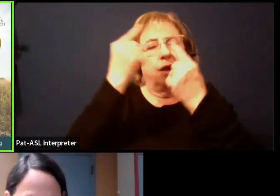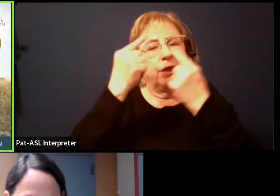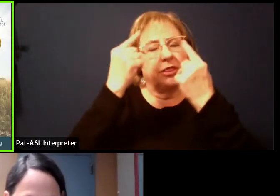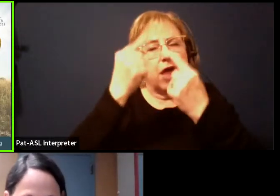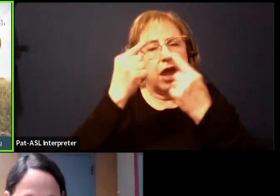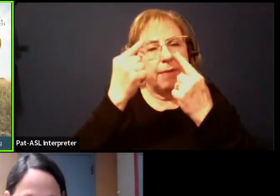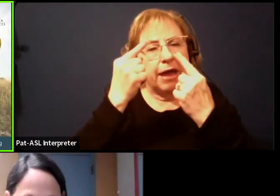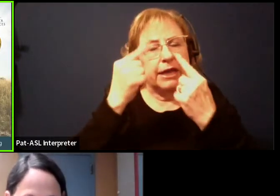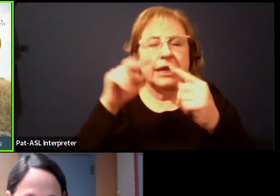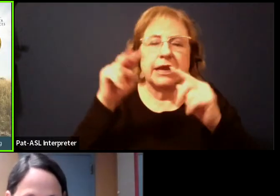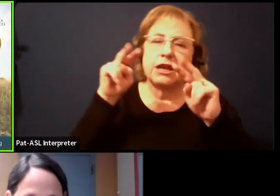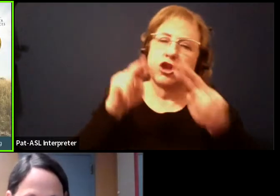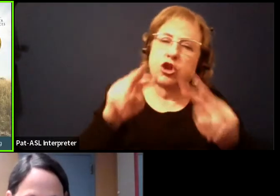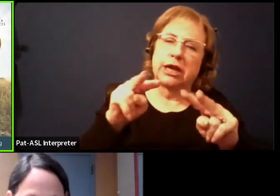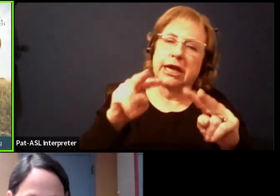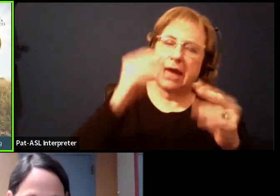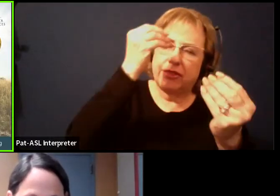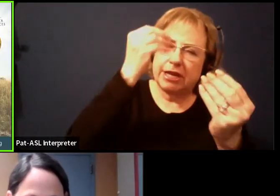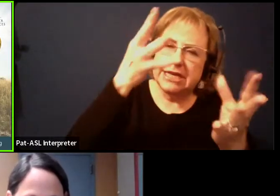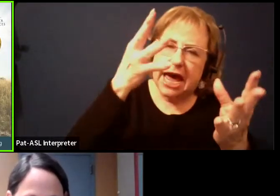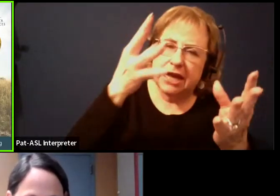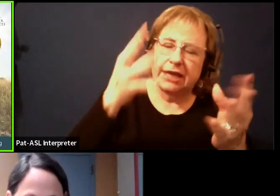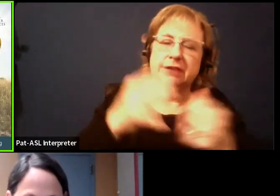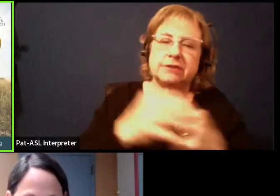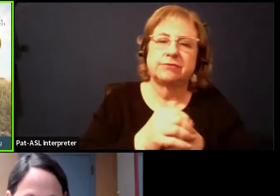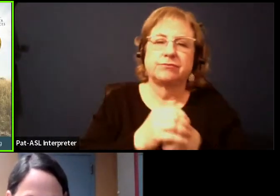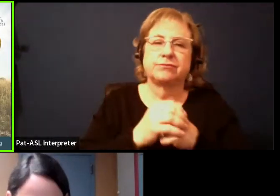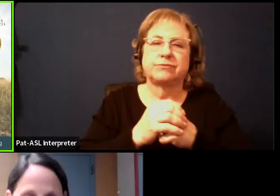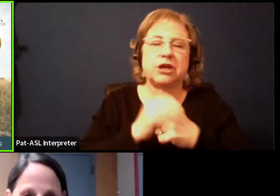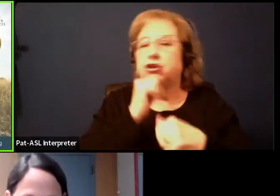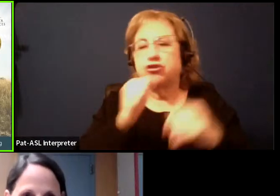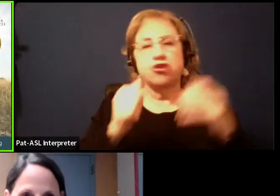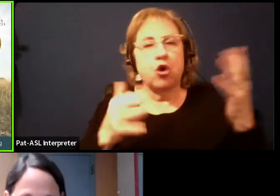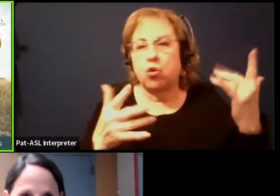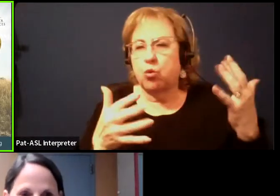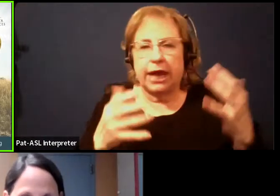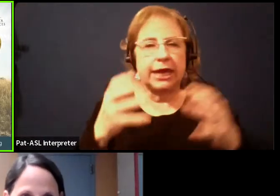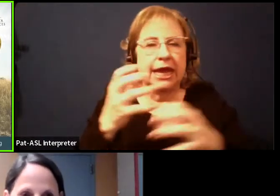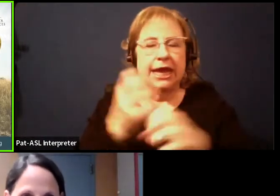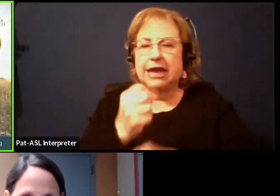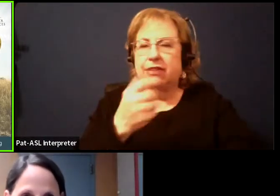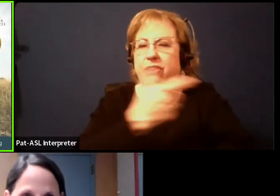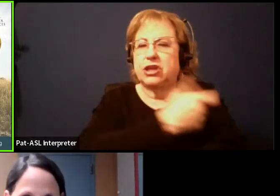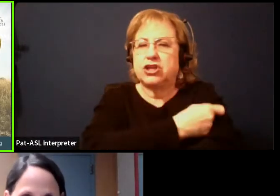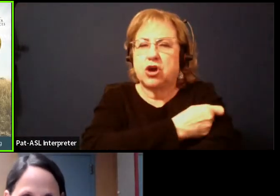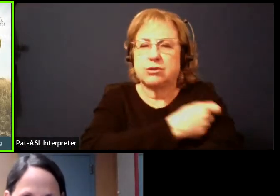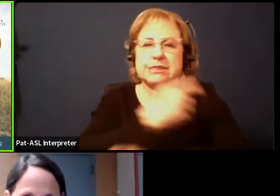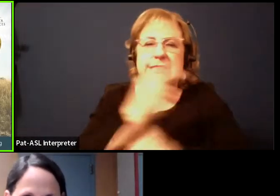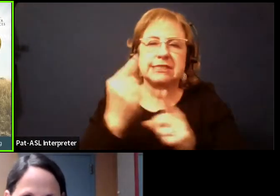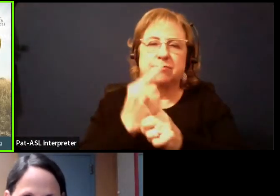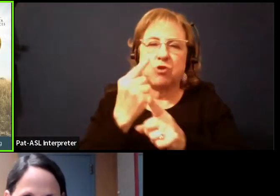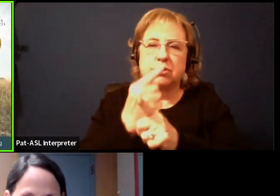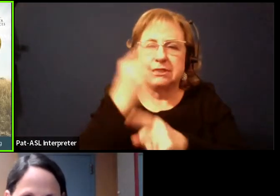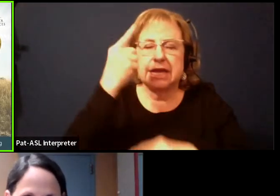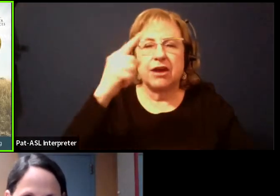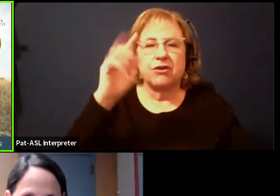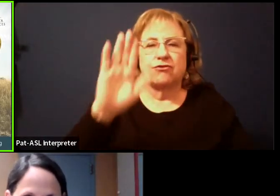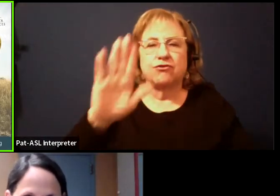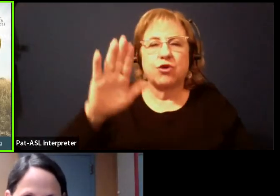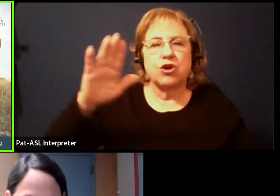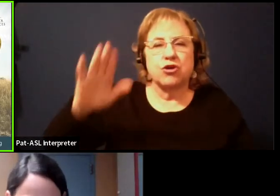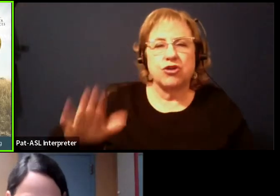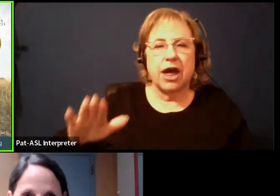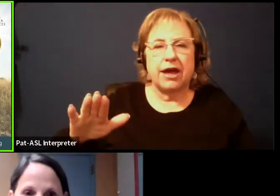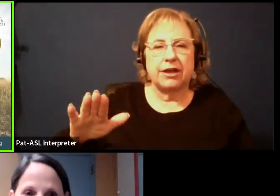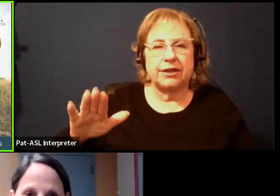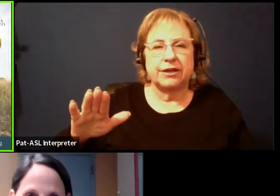at the data, the recommendation really is not to wait. Get the dose that's appropriate for your child the day